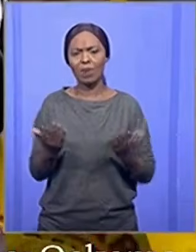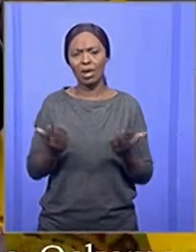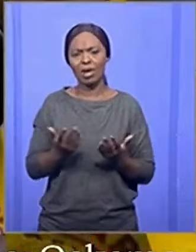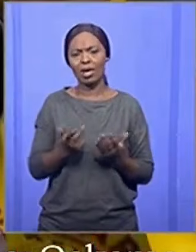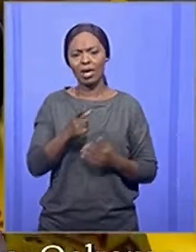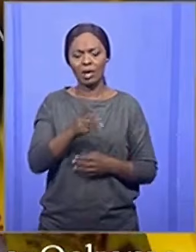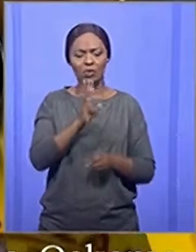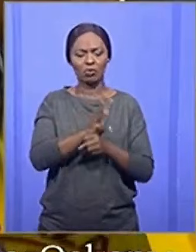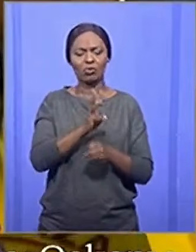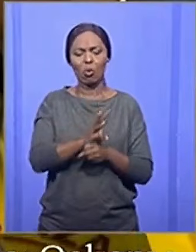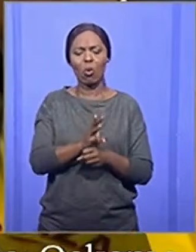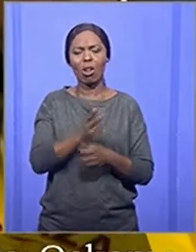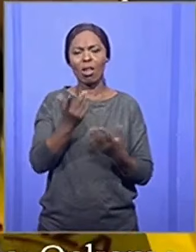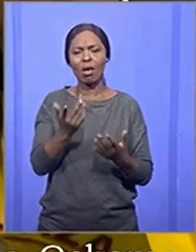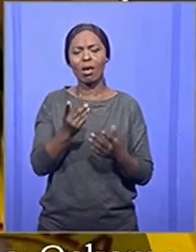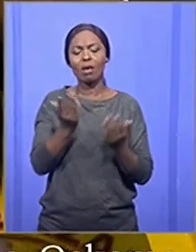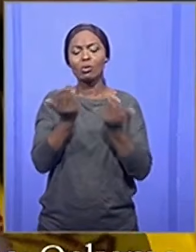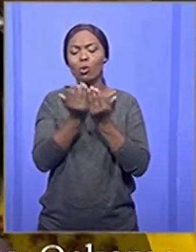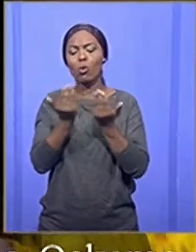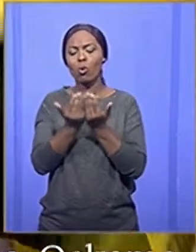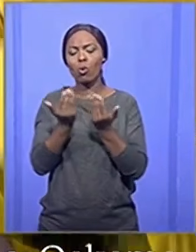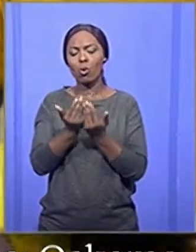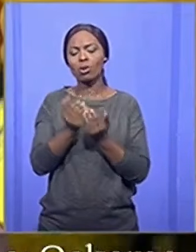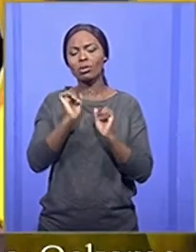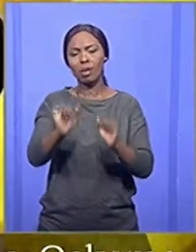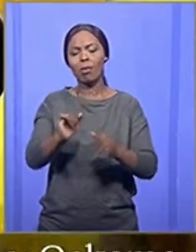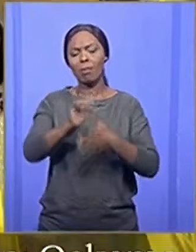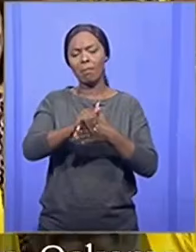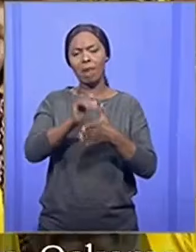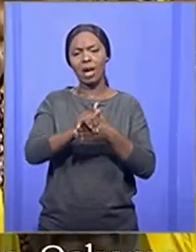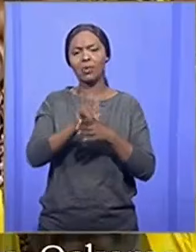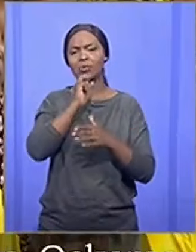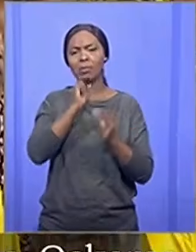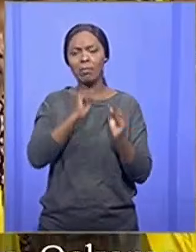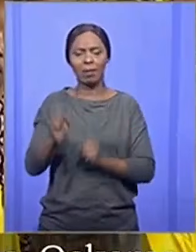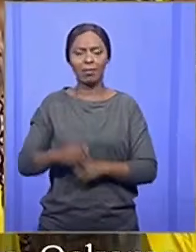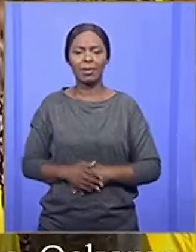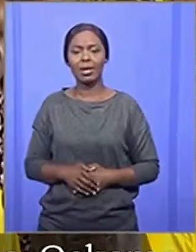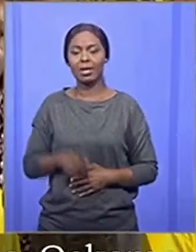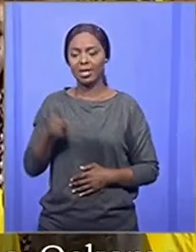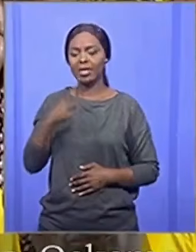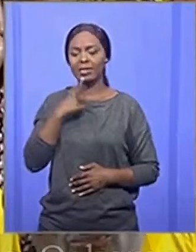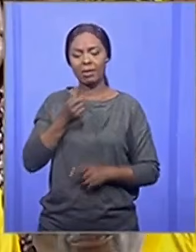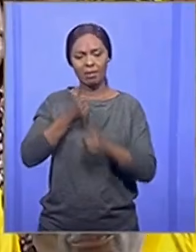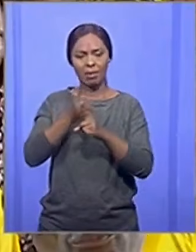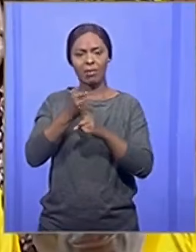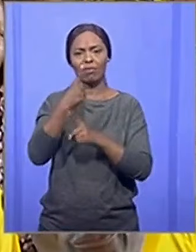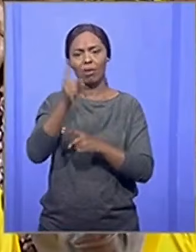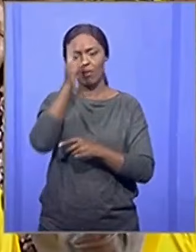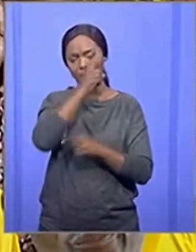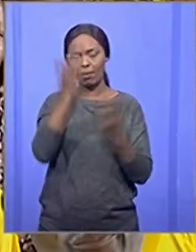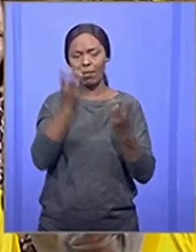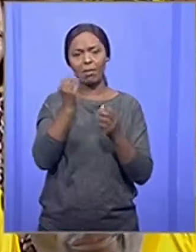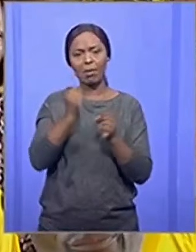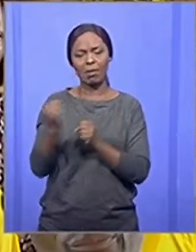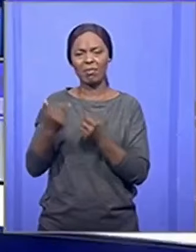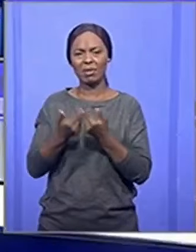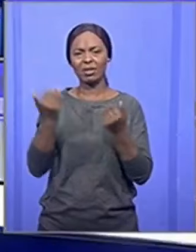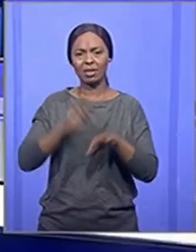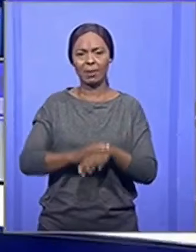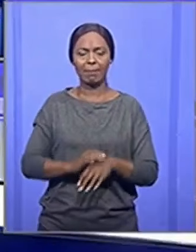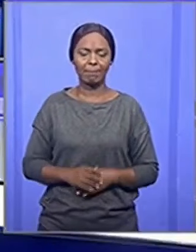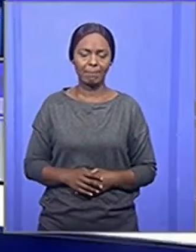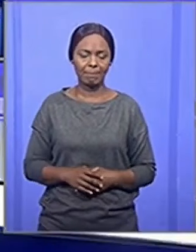schools. Azapho ere e tla tswela pele ho lwanela batho ba batsho jwalo ka ha ene e ntse e etsa nakong ya mmuso wa bohanyapetsi.